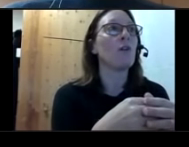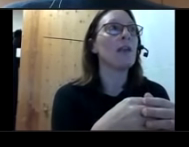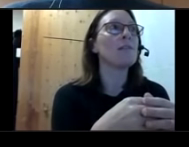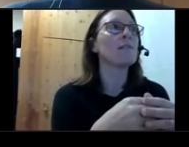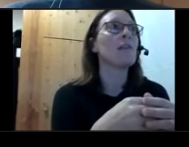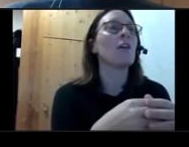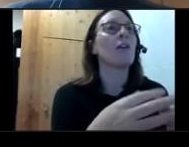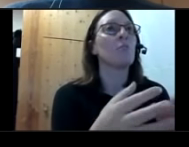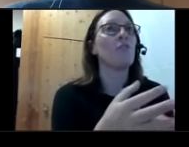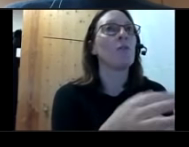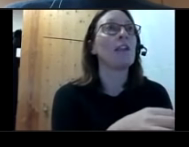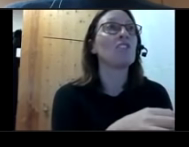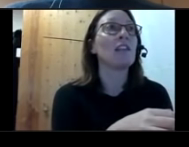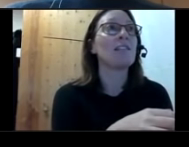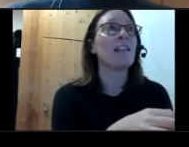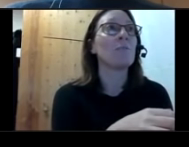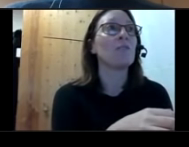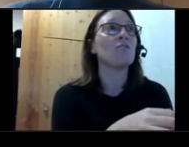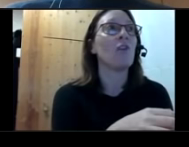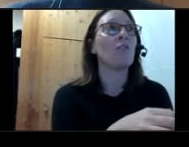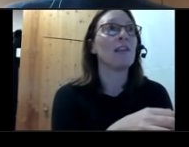through a process. You have to perform an initial